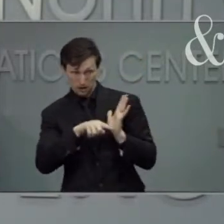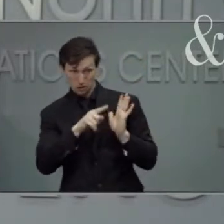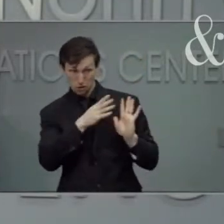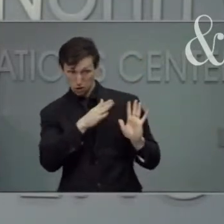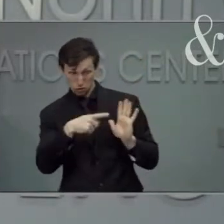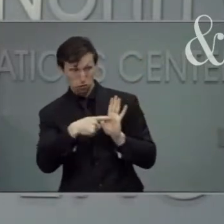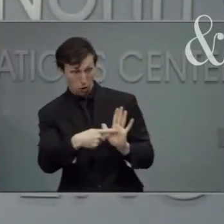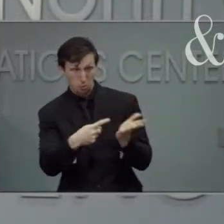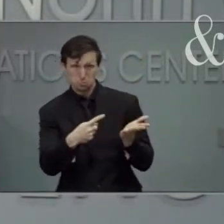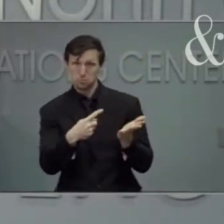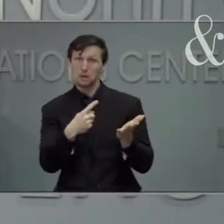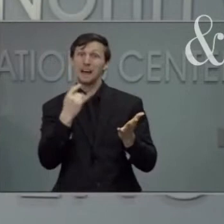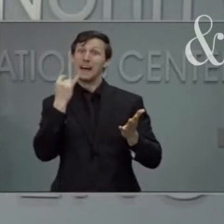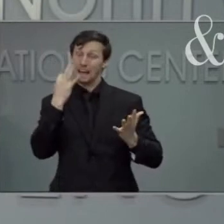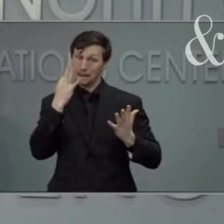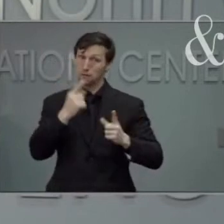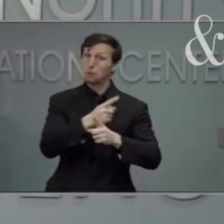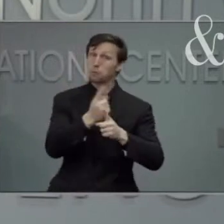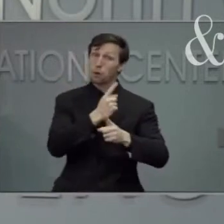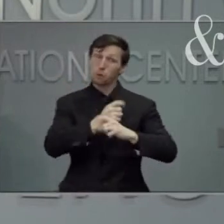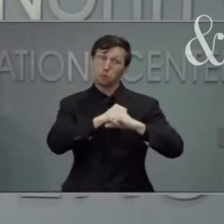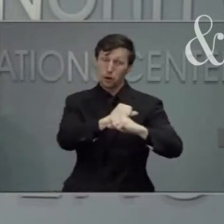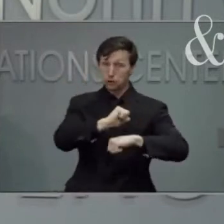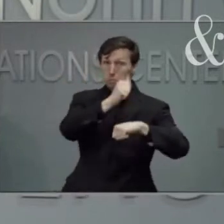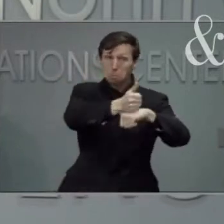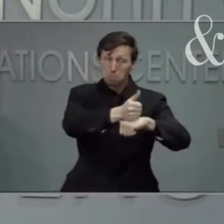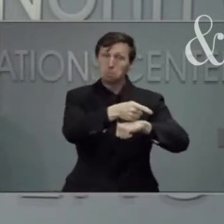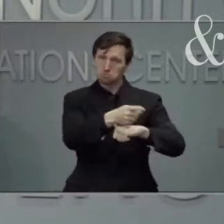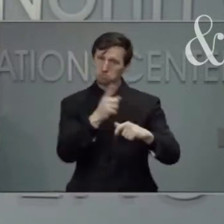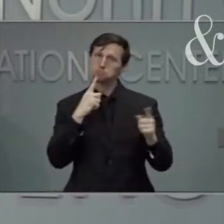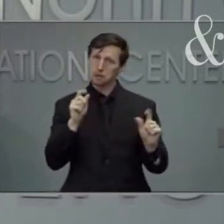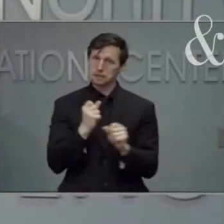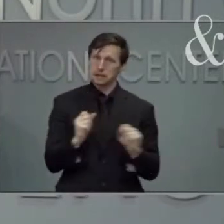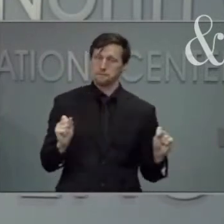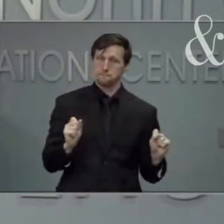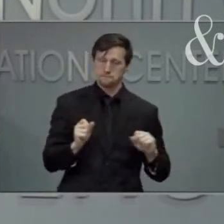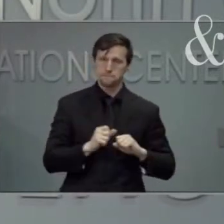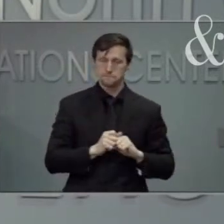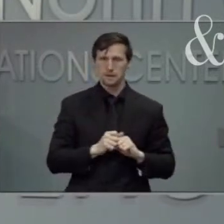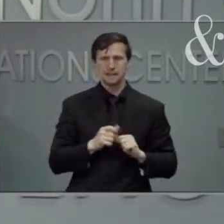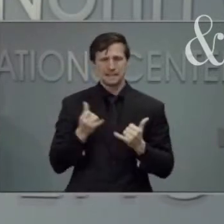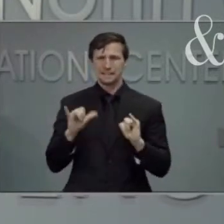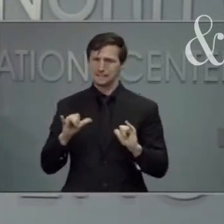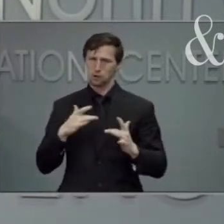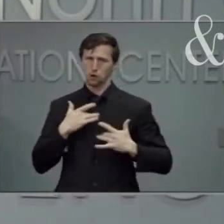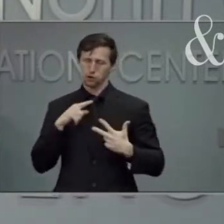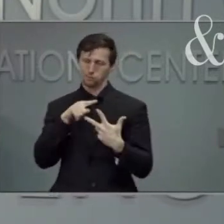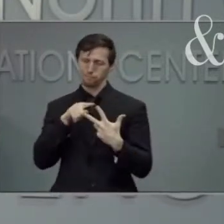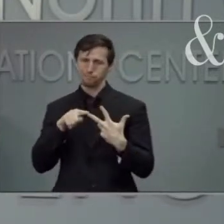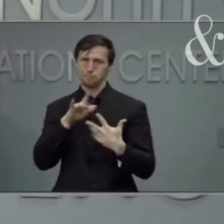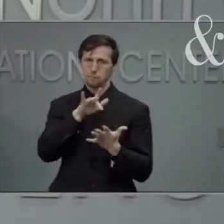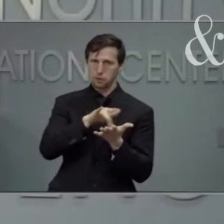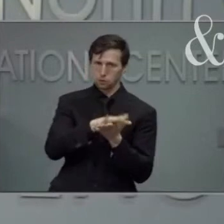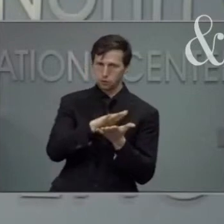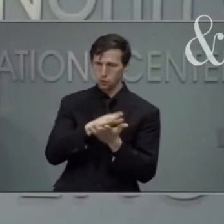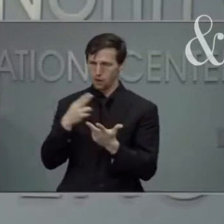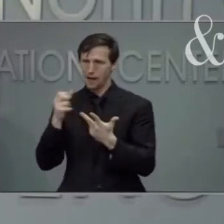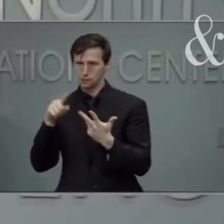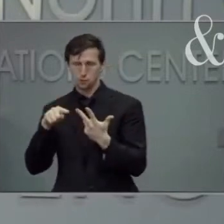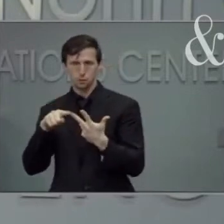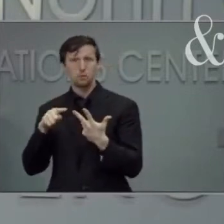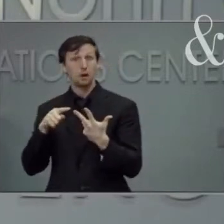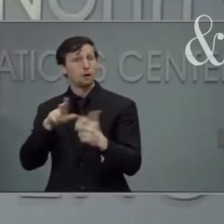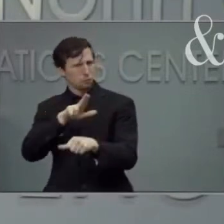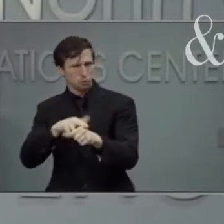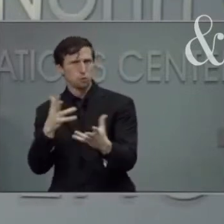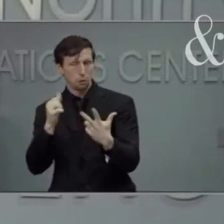the appropriate health protections. But they remain concerned about middle and high school. They want them back in the classroom